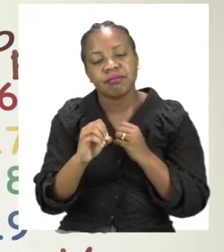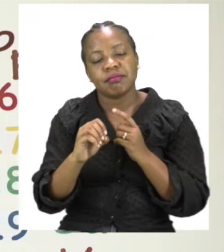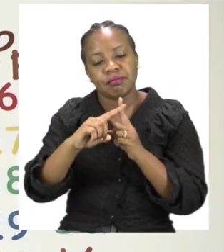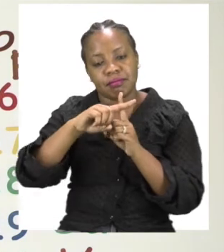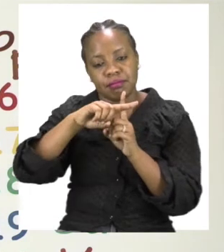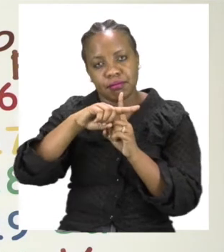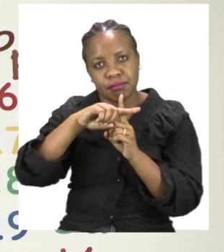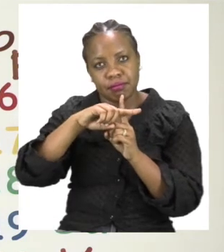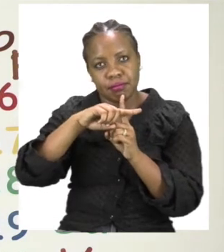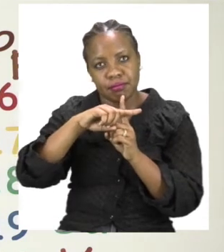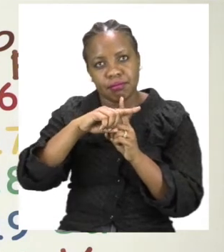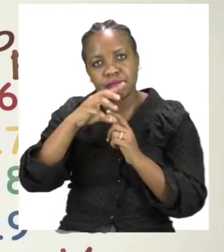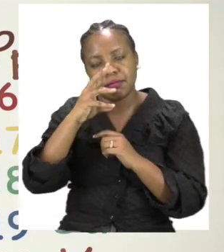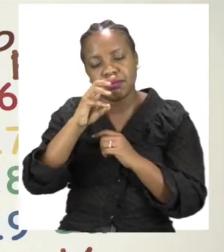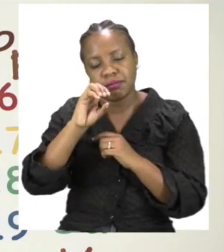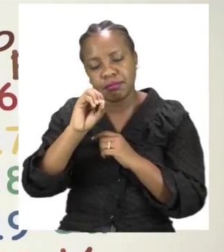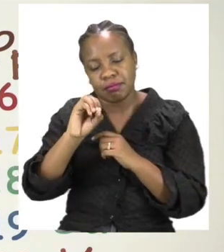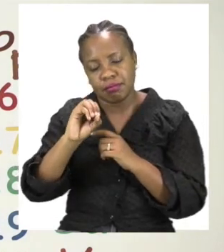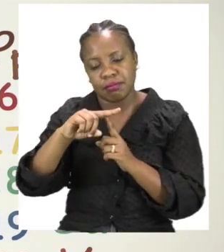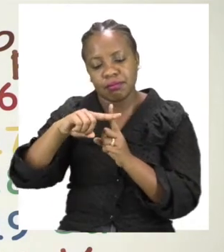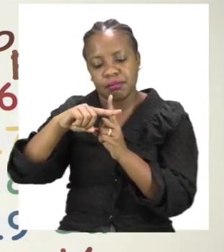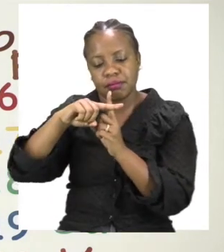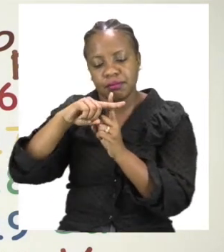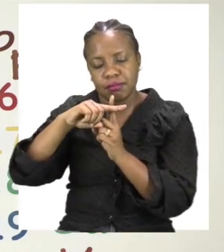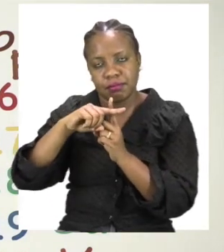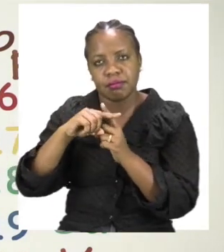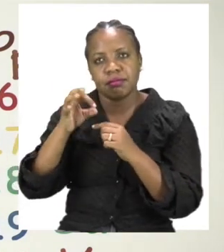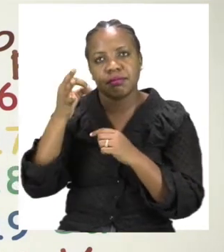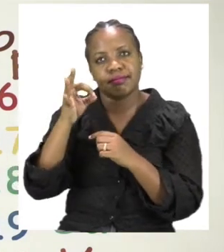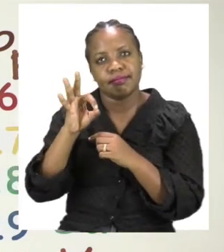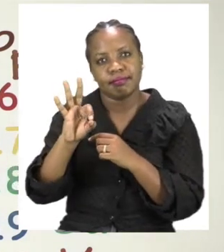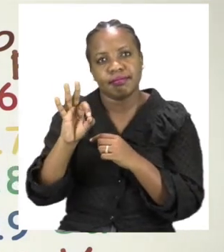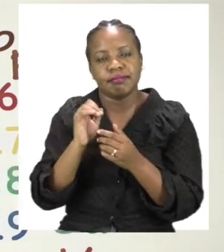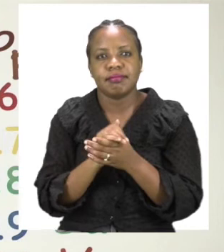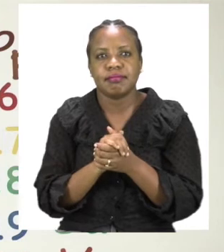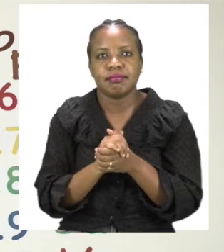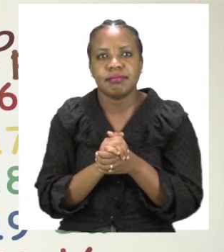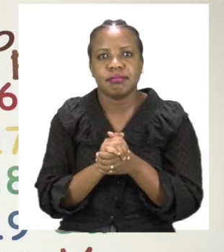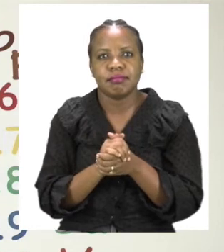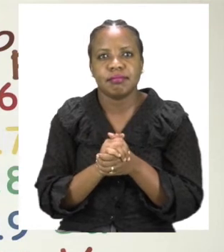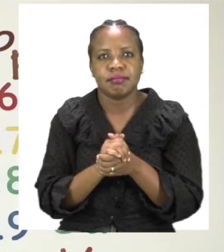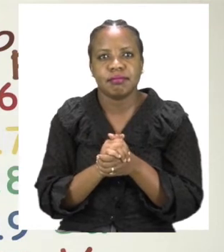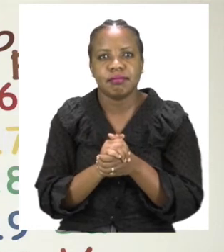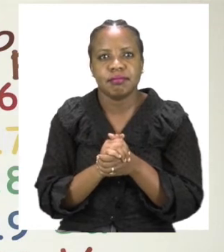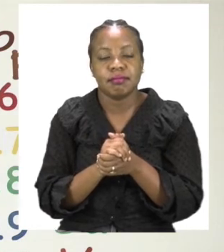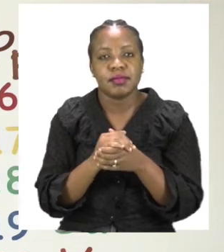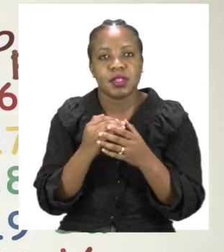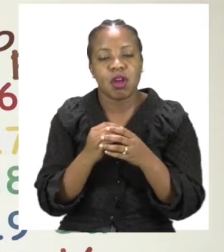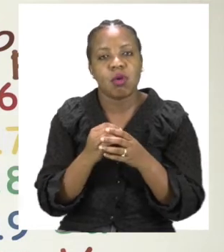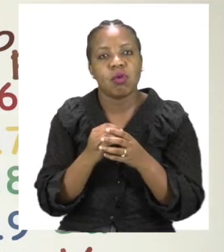60 plus 9. Now, we are now going to put them